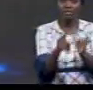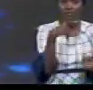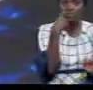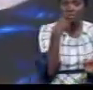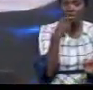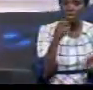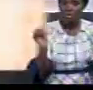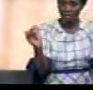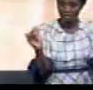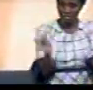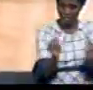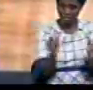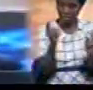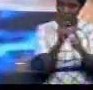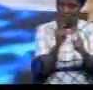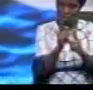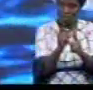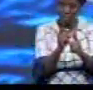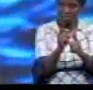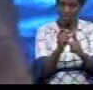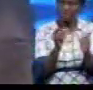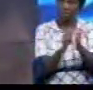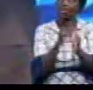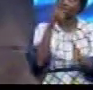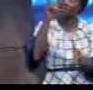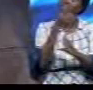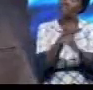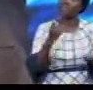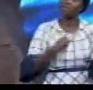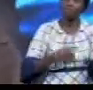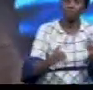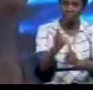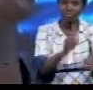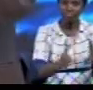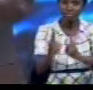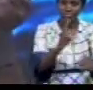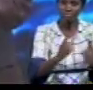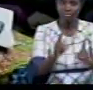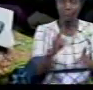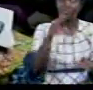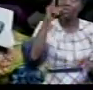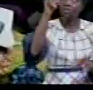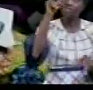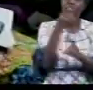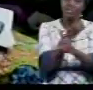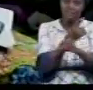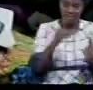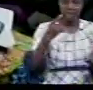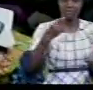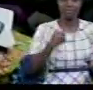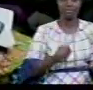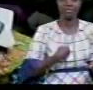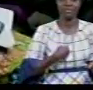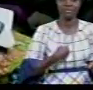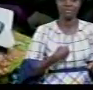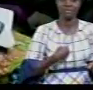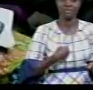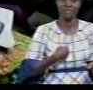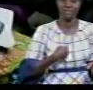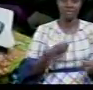the same word, he delivered me, say that. He delivers me